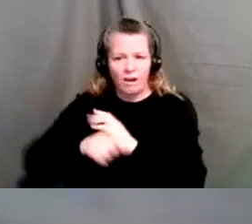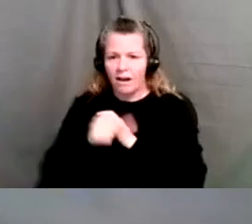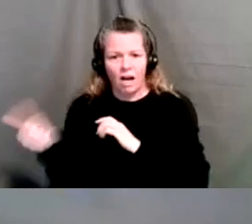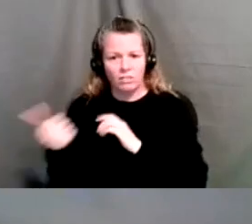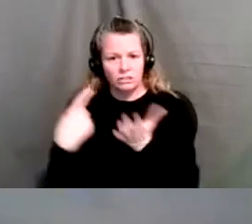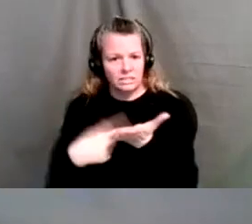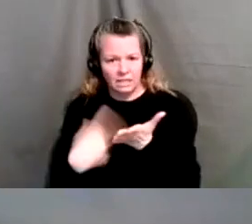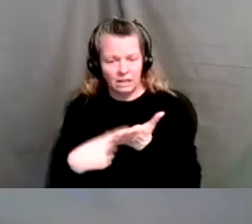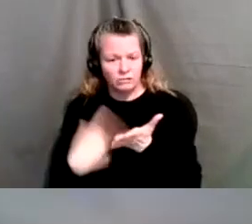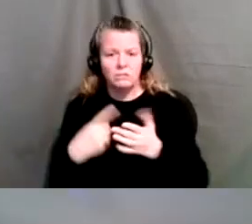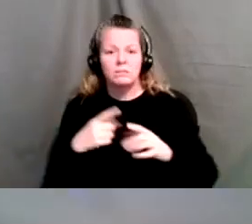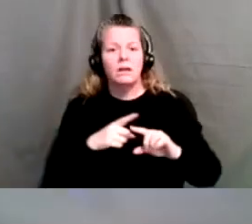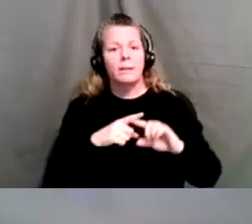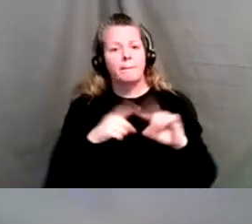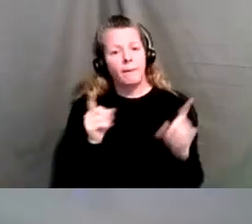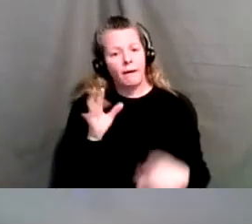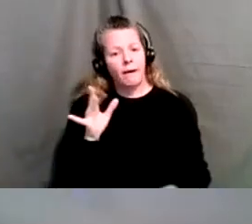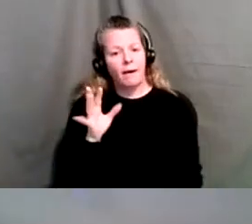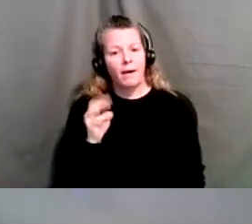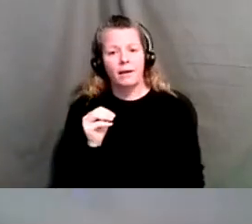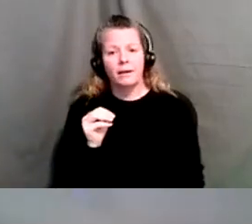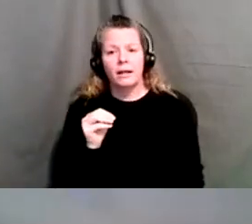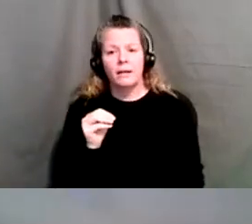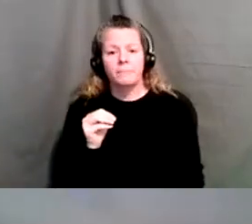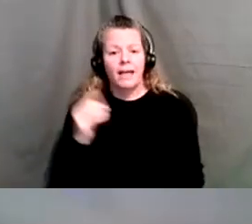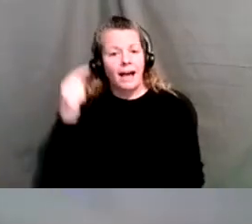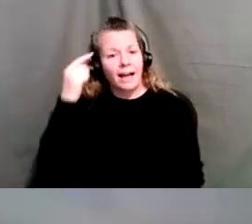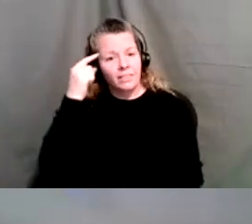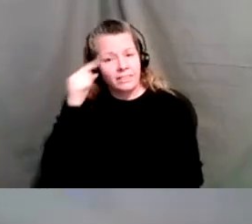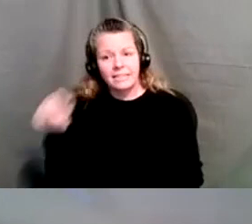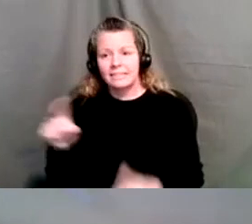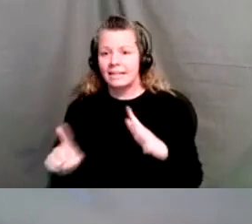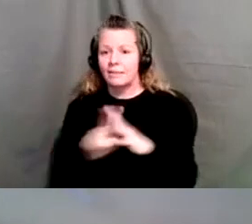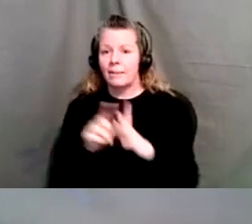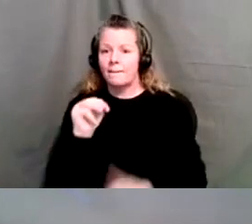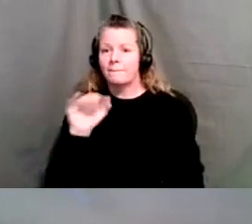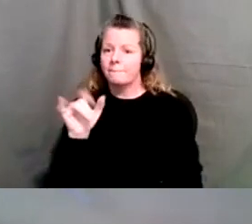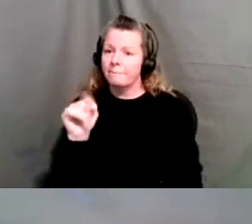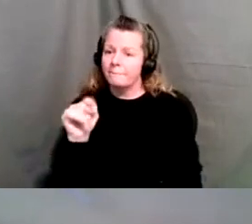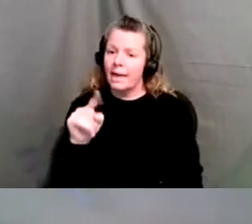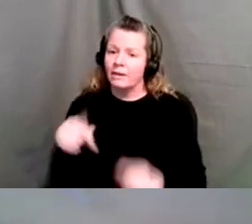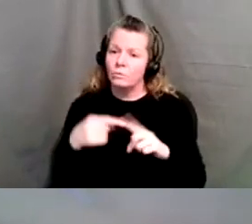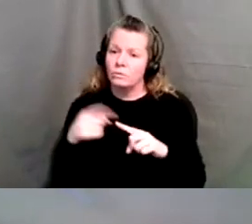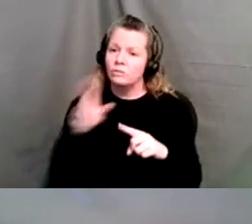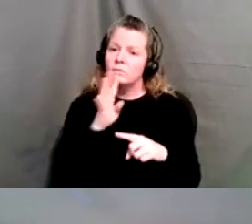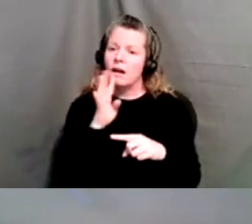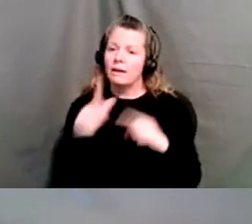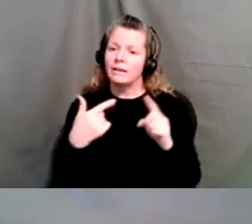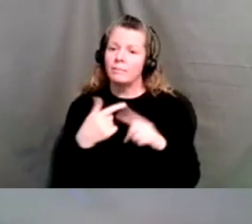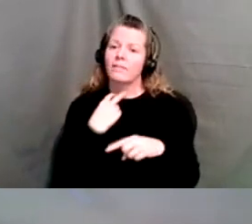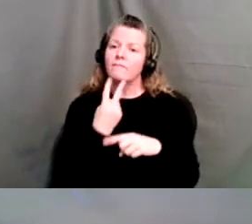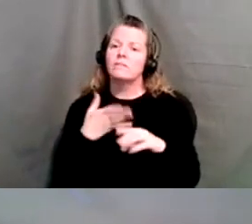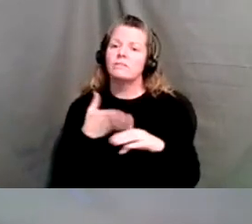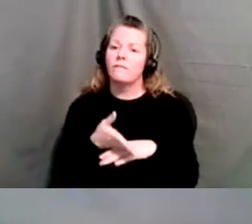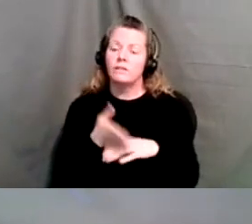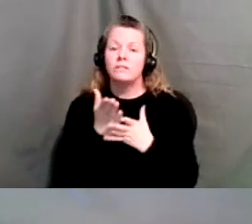discussions, but I think this actually came up, Matt, when you were demonstrating the voiceover. There were some questions